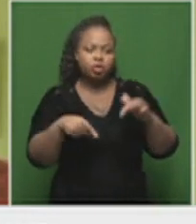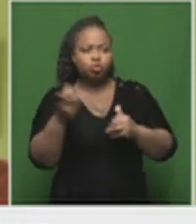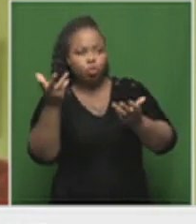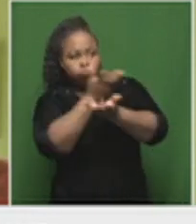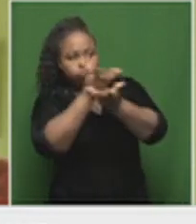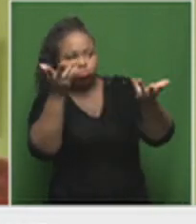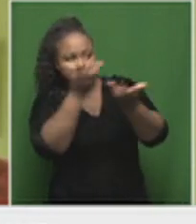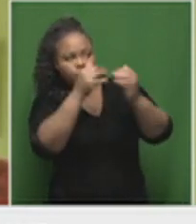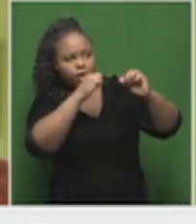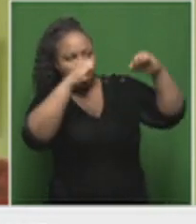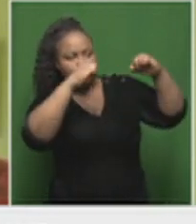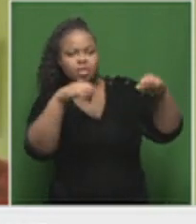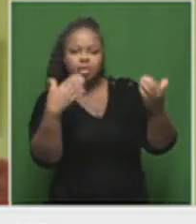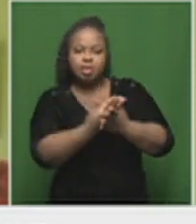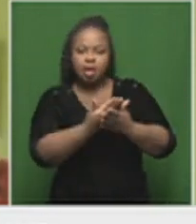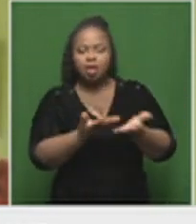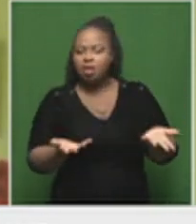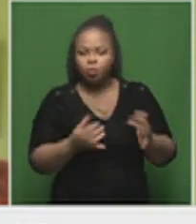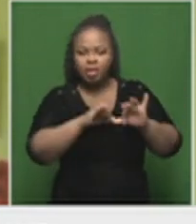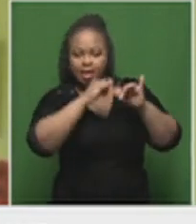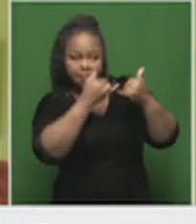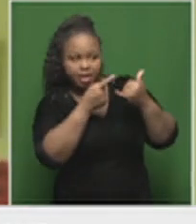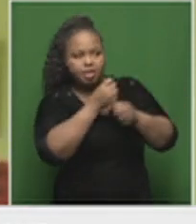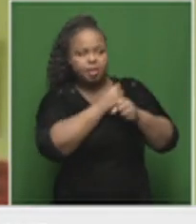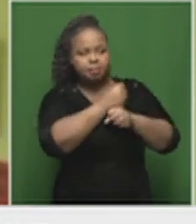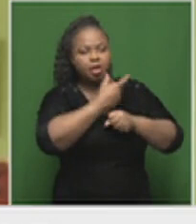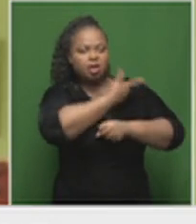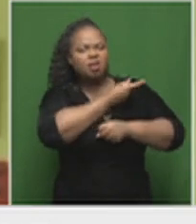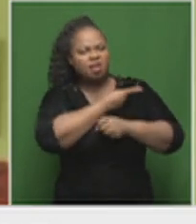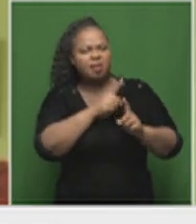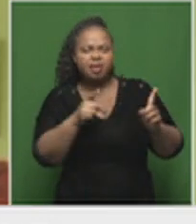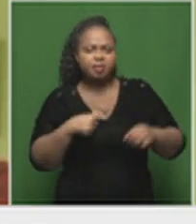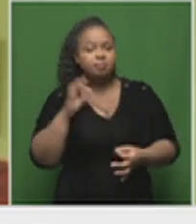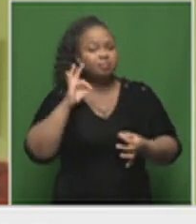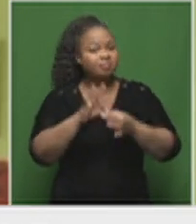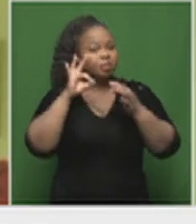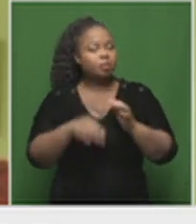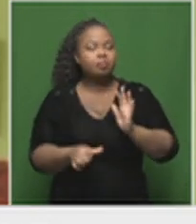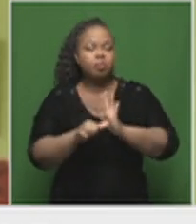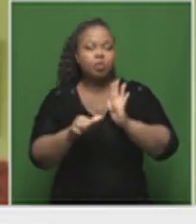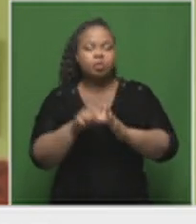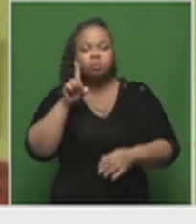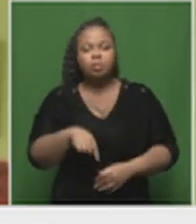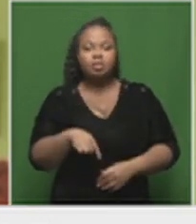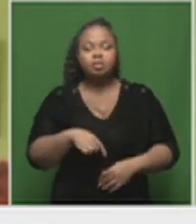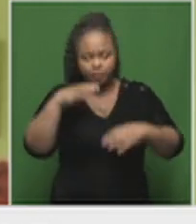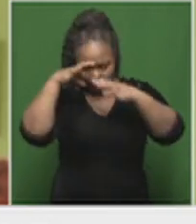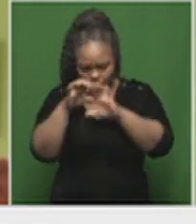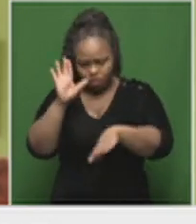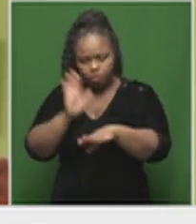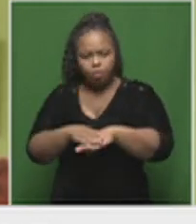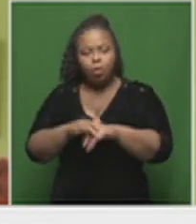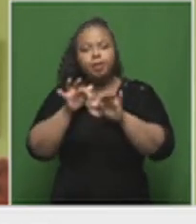level. But significant, I think, to emphasize is the need to invest in our public healthcare